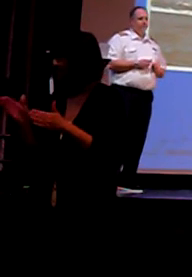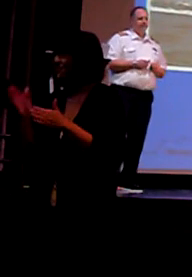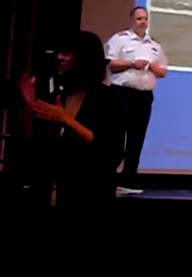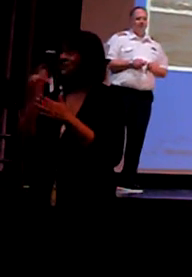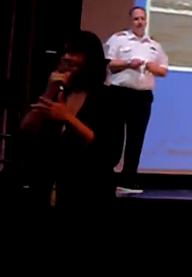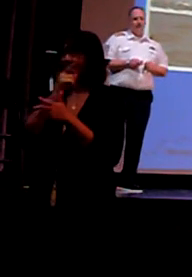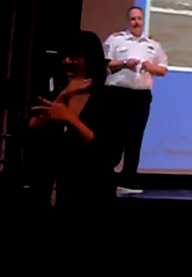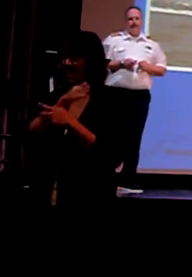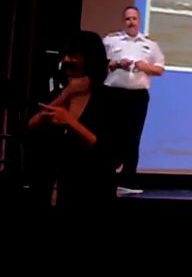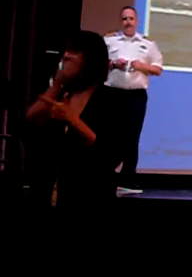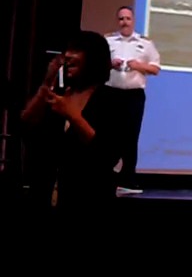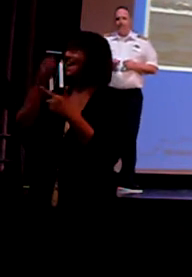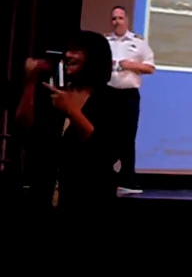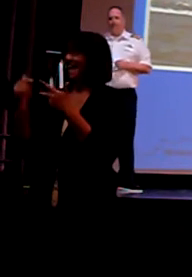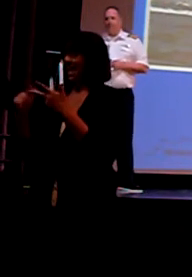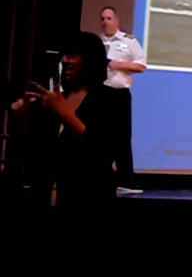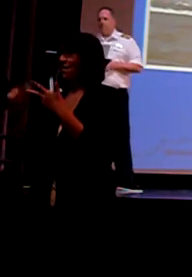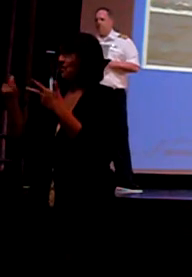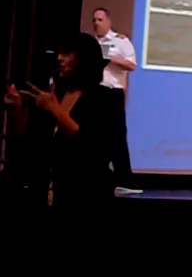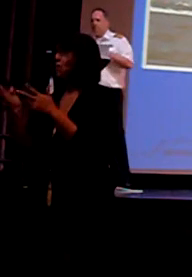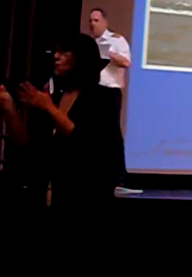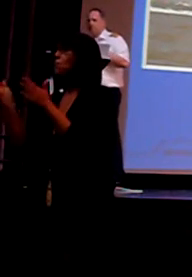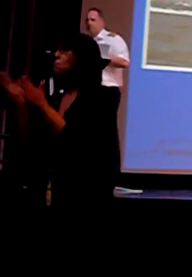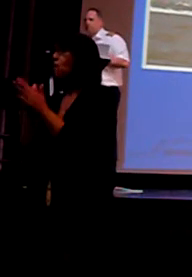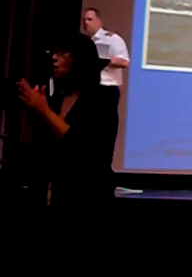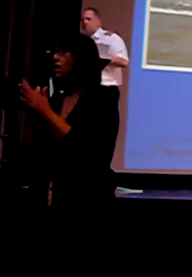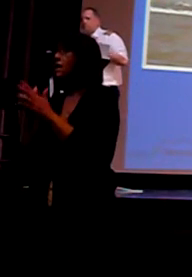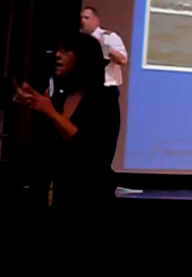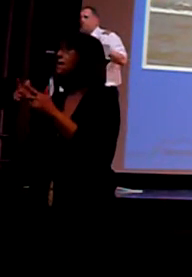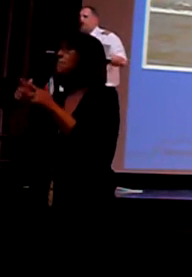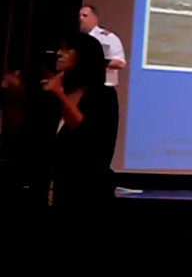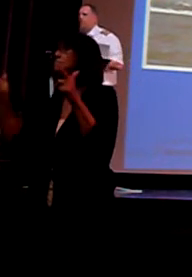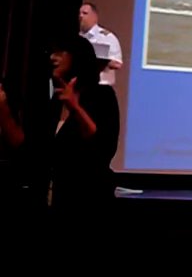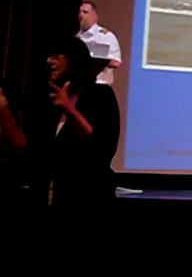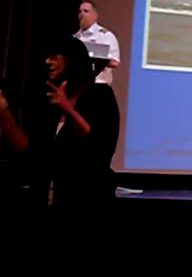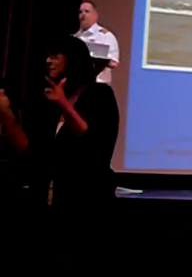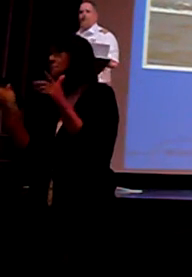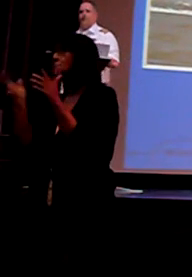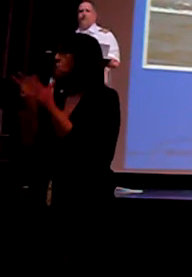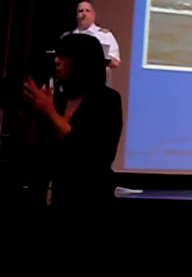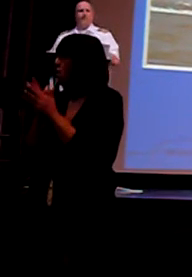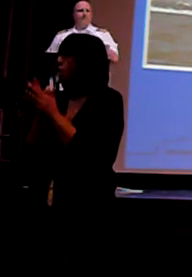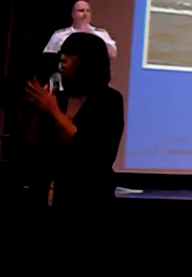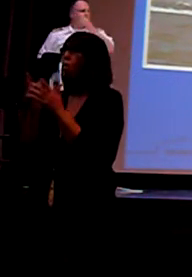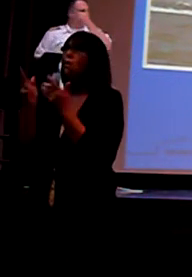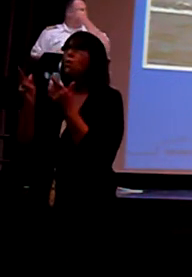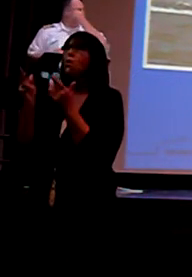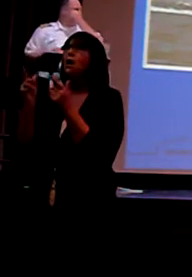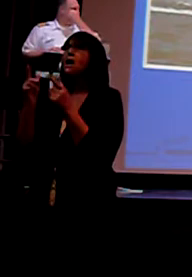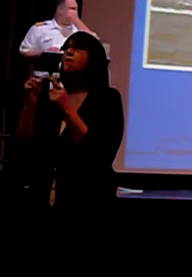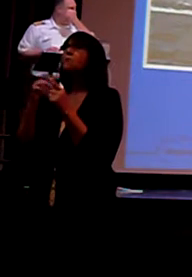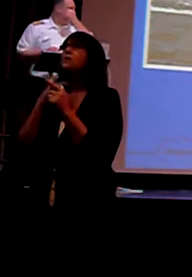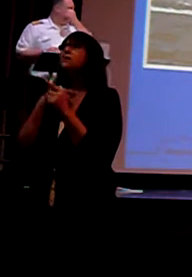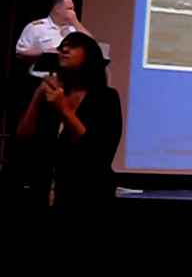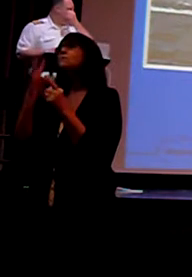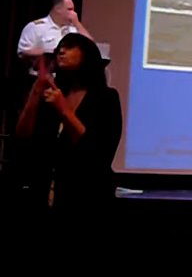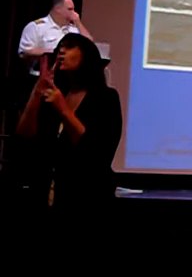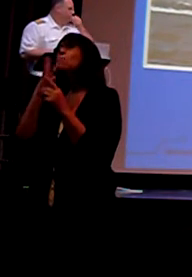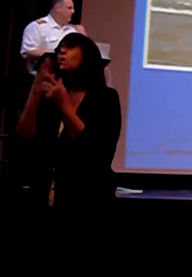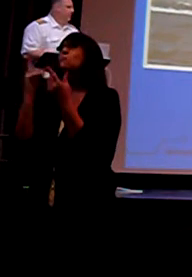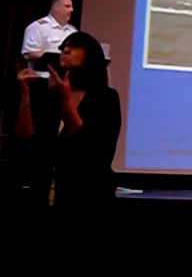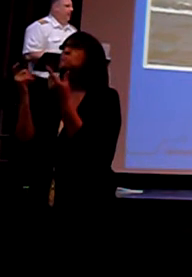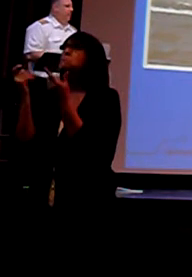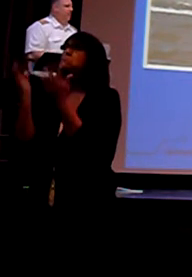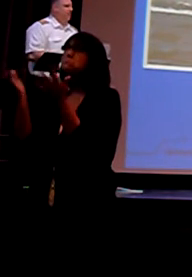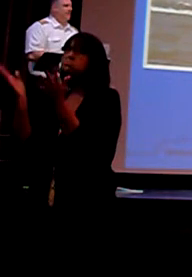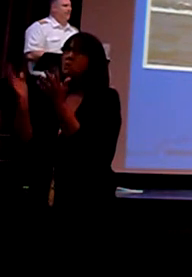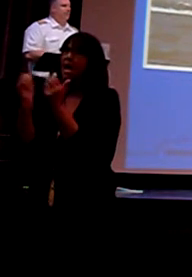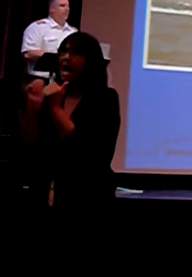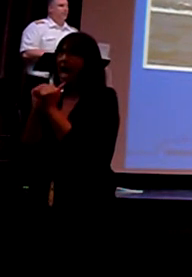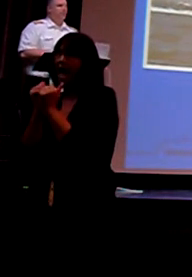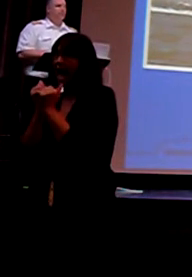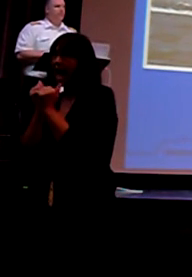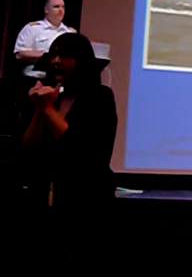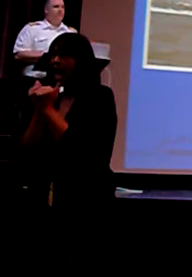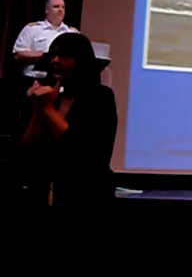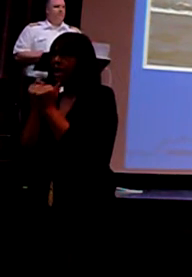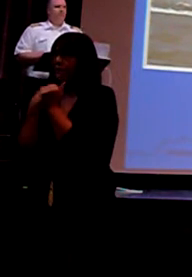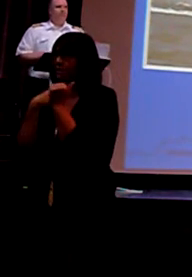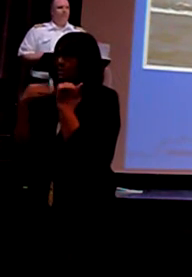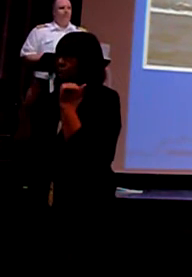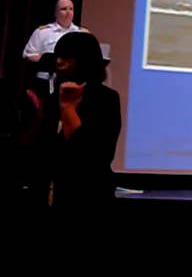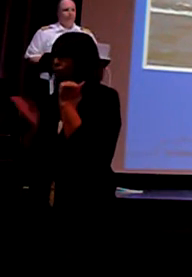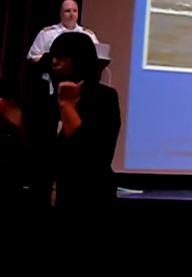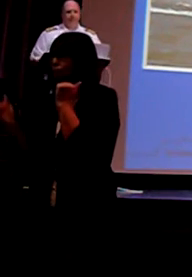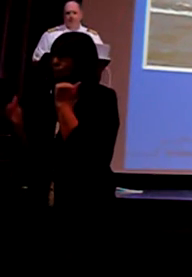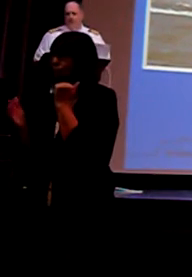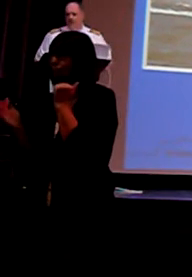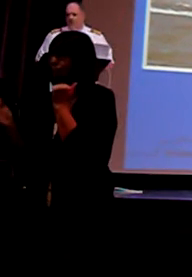ports. Big ports, small ports, and we're going to talk a little bit about them, and a little bit about how we did the maneuvers in